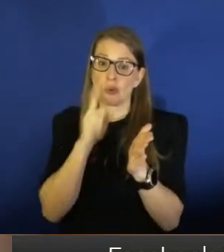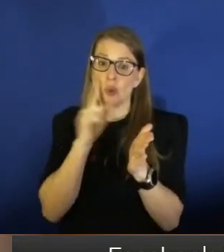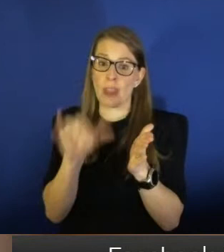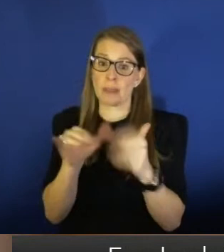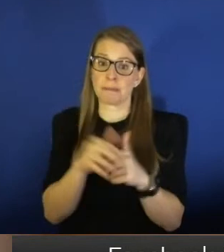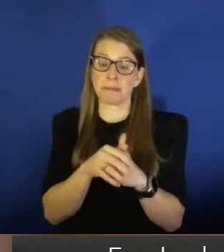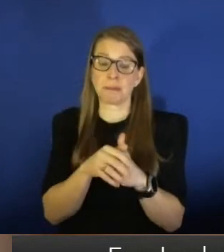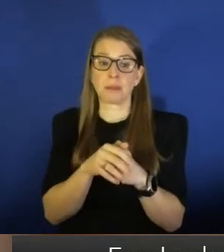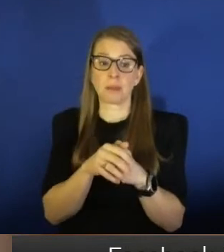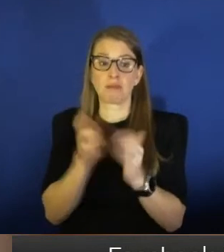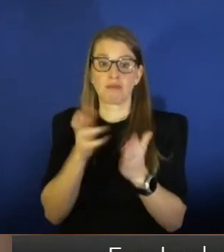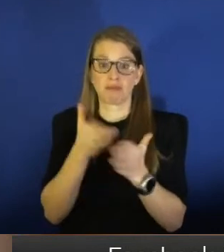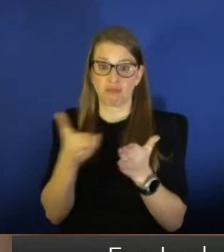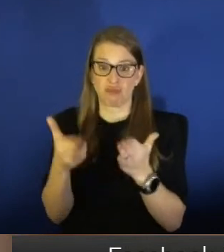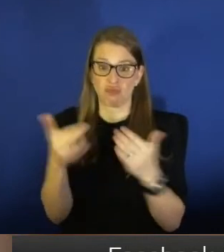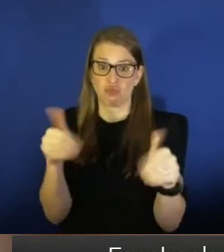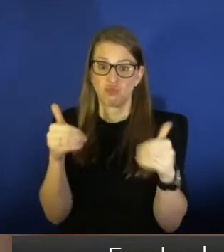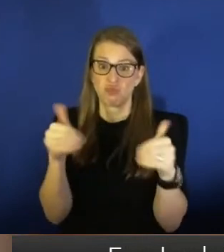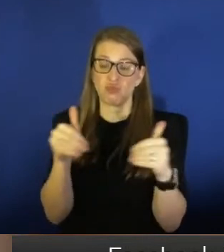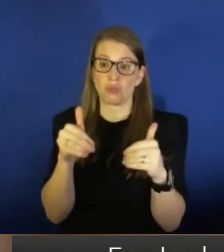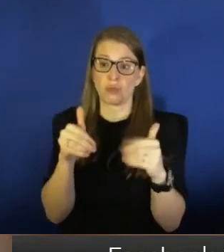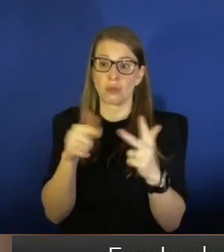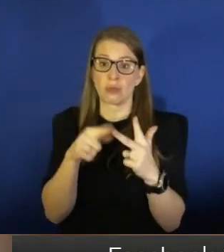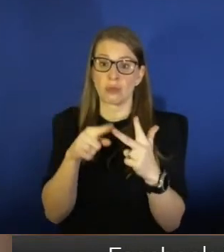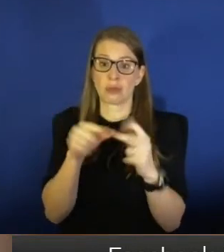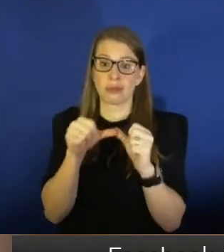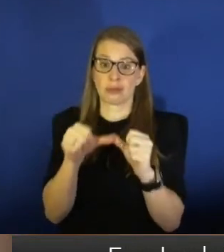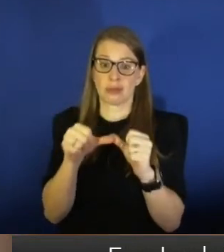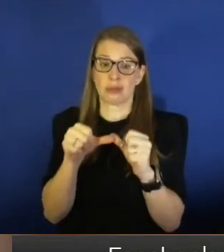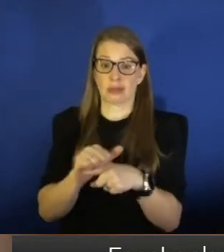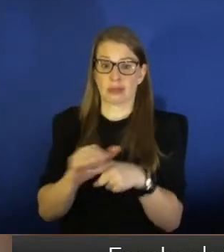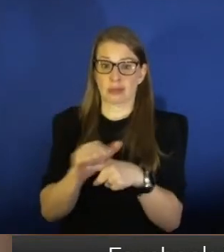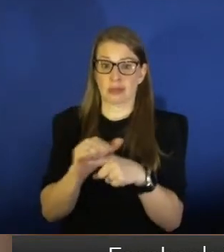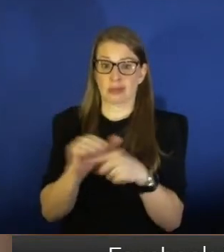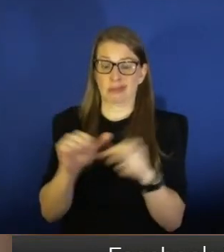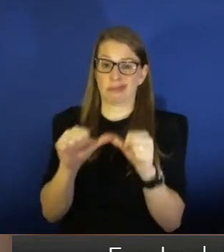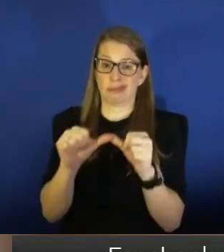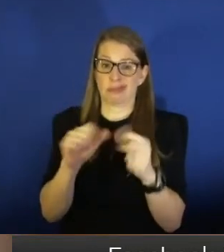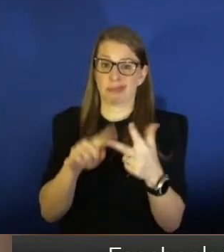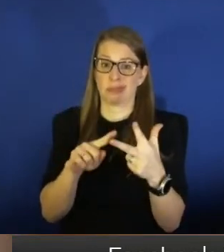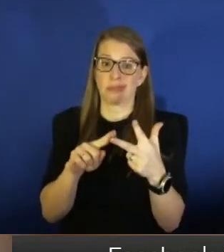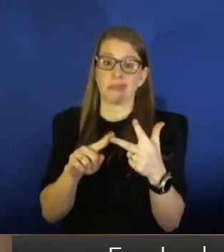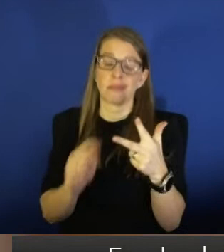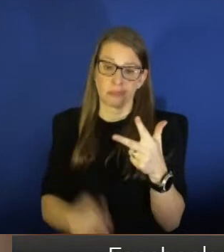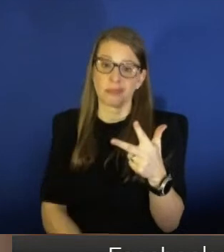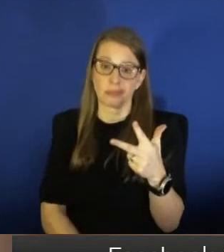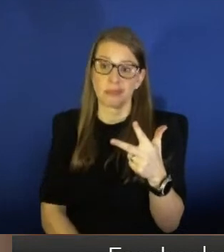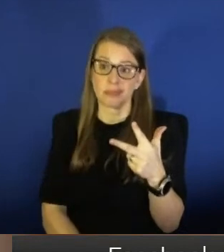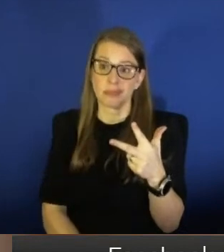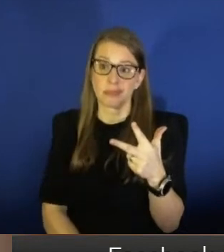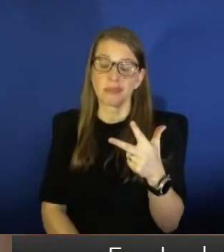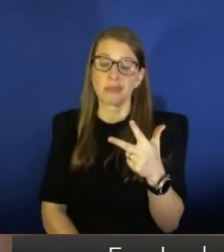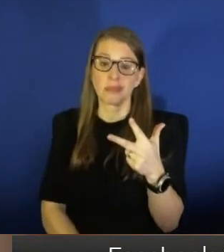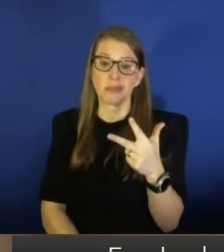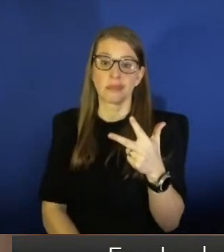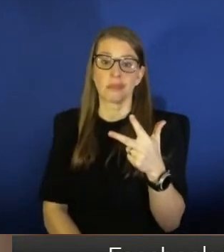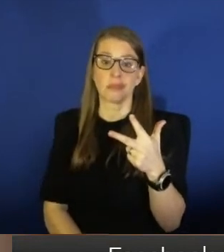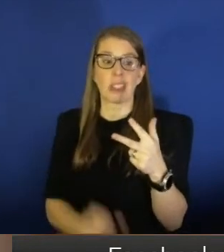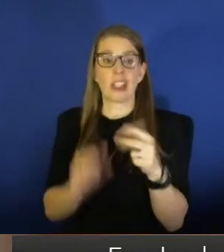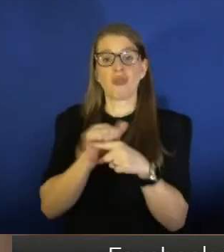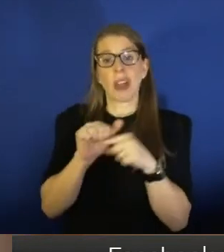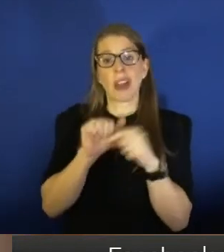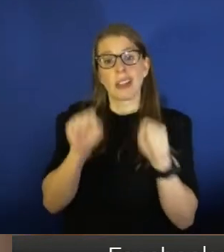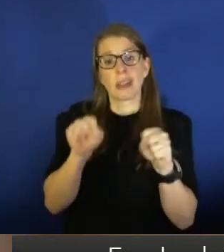say that resources is a big one. Sustainment, training, sustainment of training capabilities is